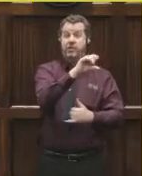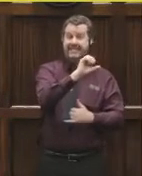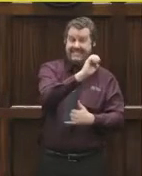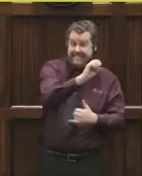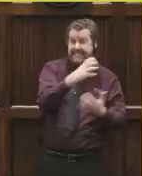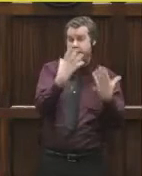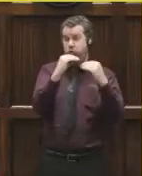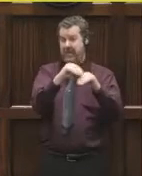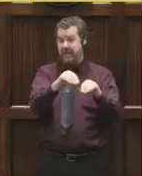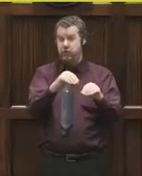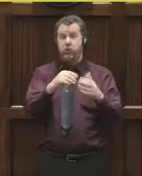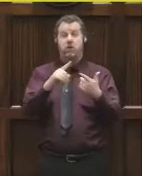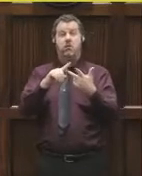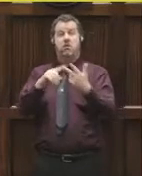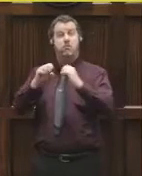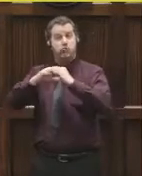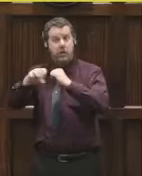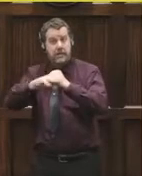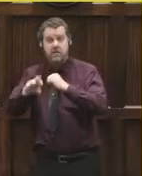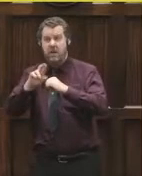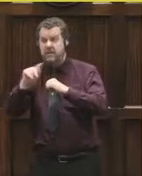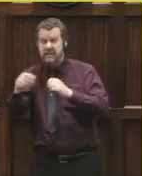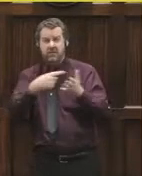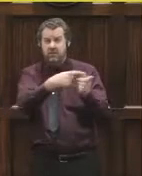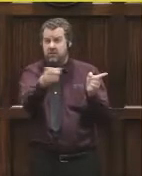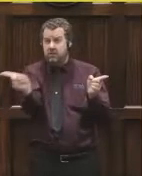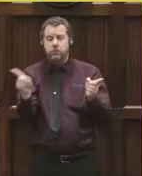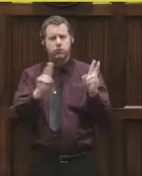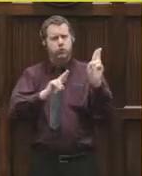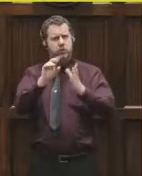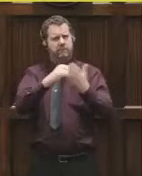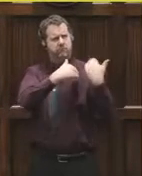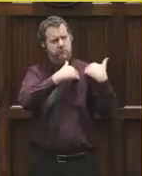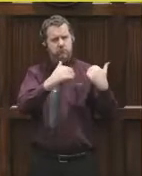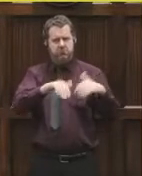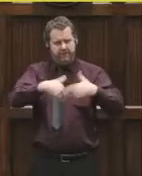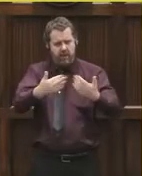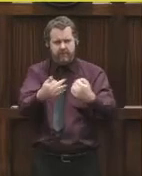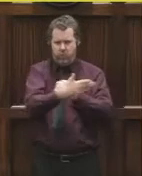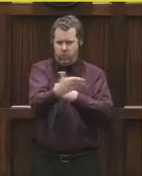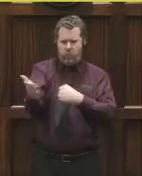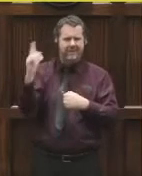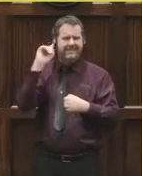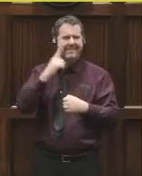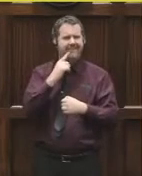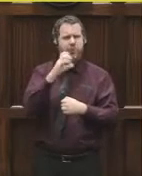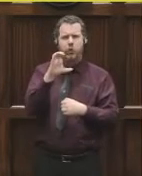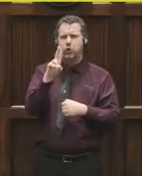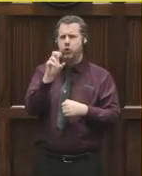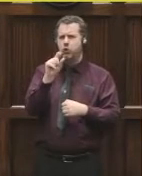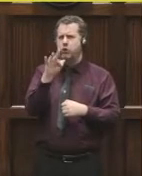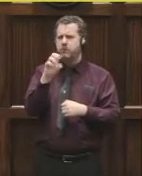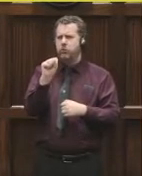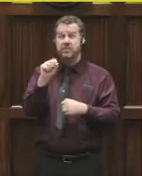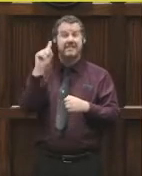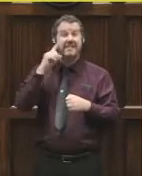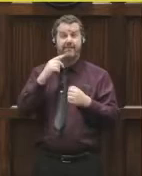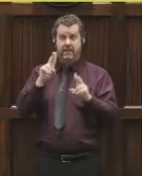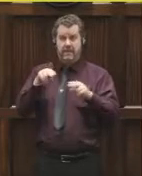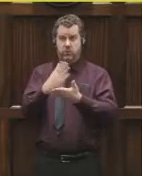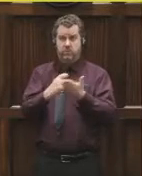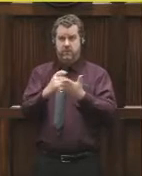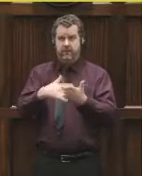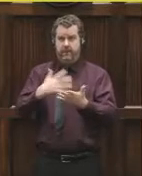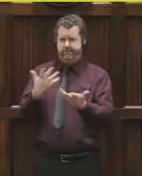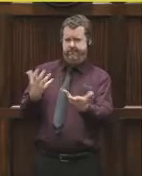state broadcasters should have a responsibility to provide for their deaf customers, as to date they can feel neglected by these services as